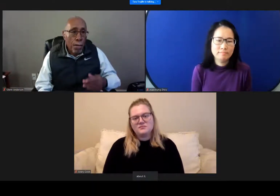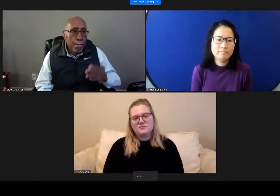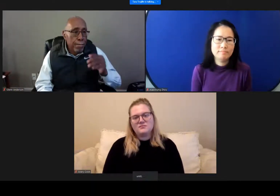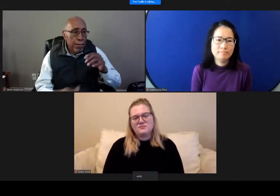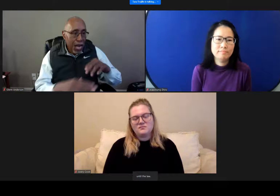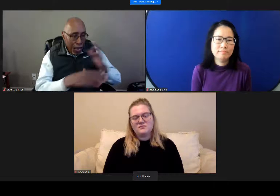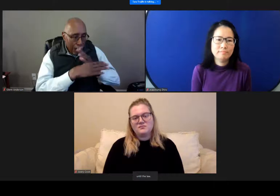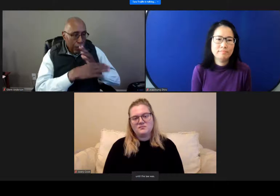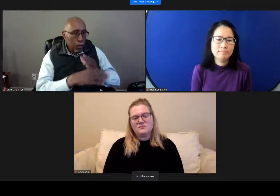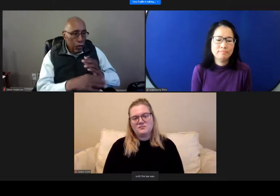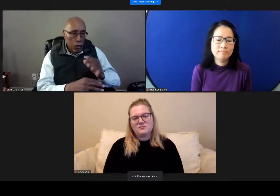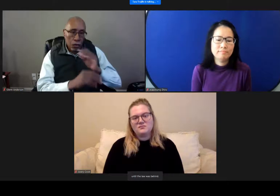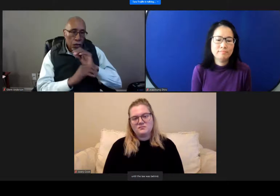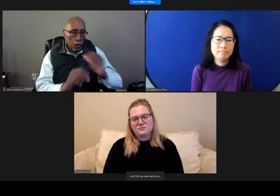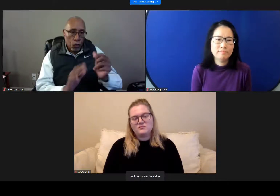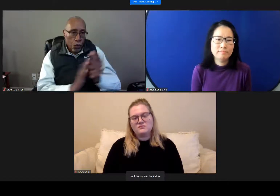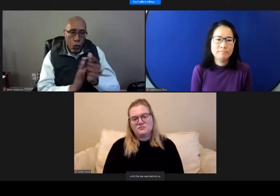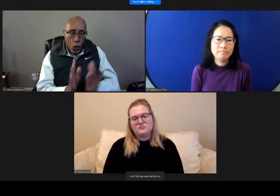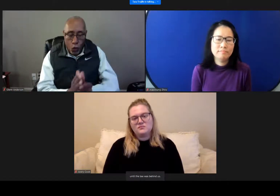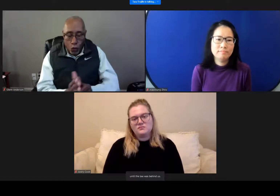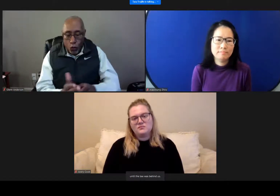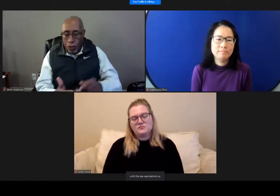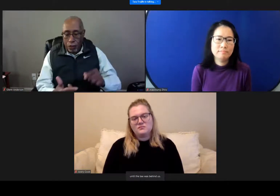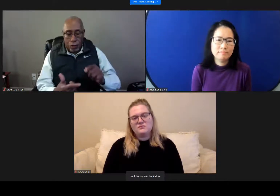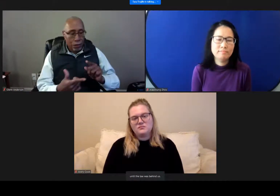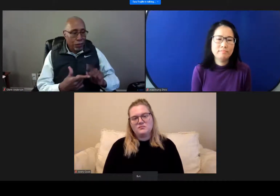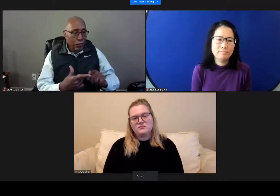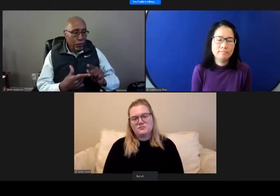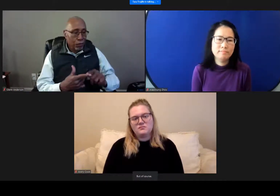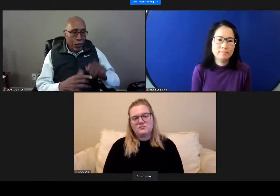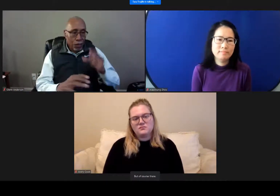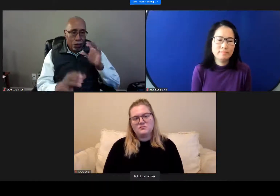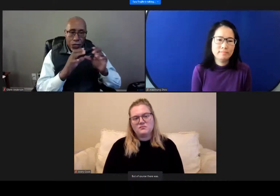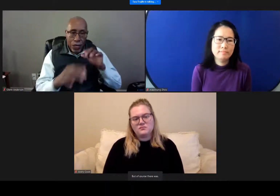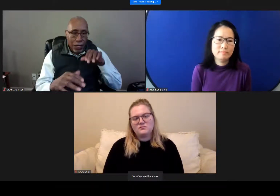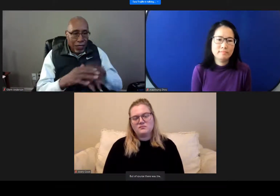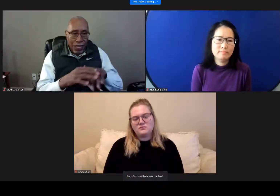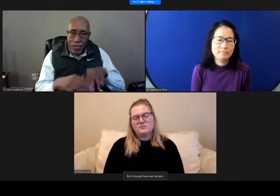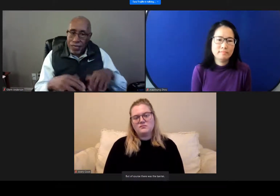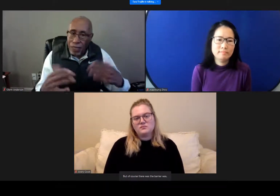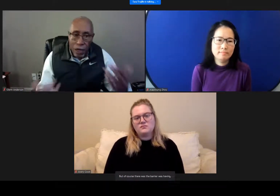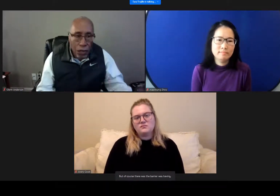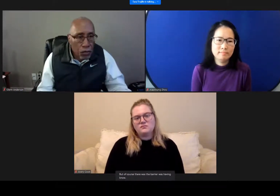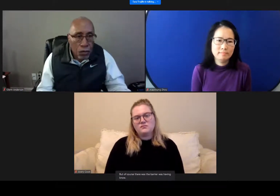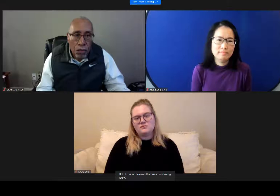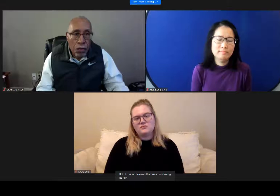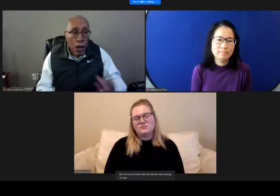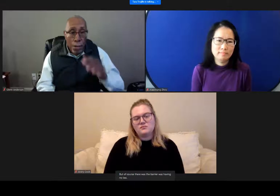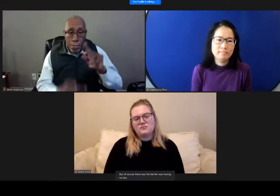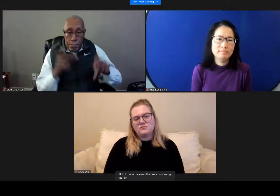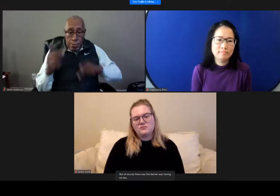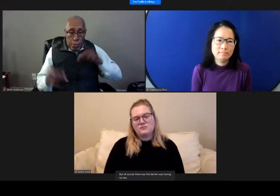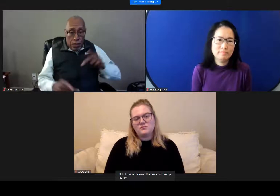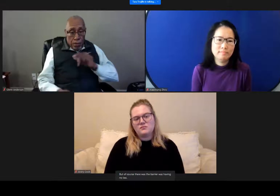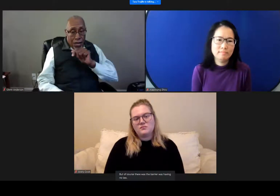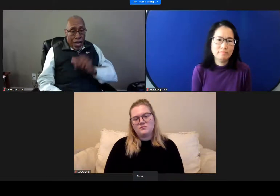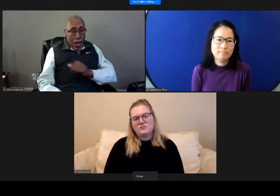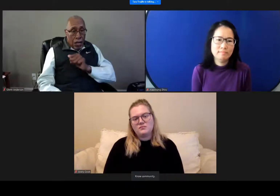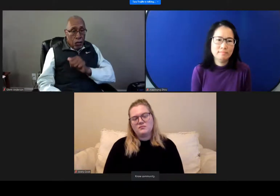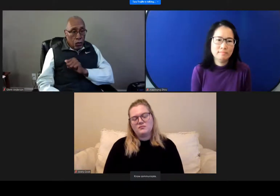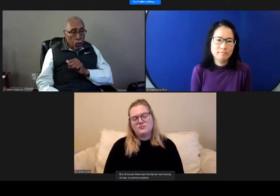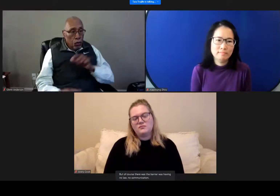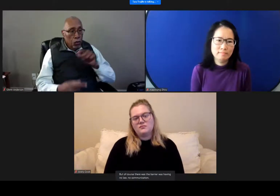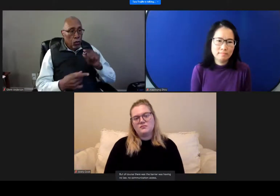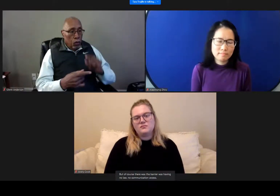until the law was behind us. But of course, the barrier was having no law, no